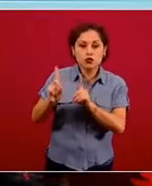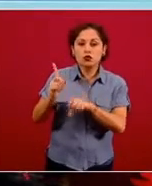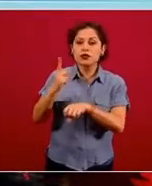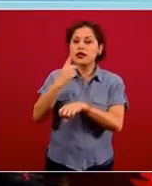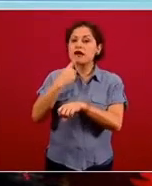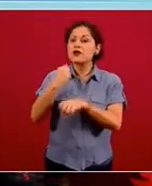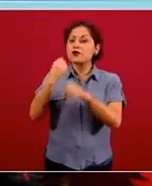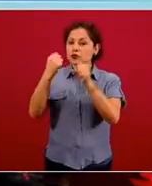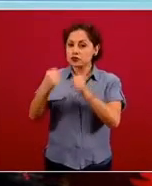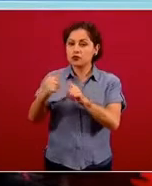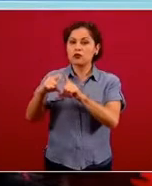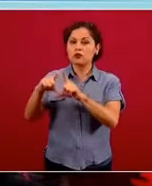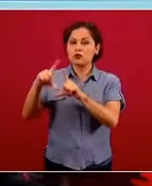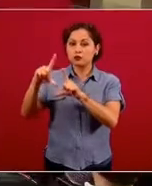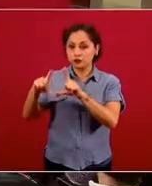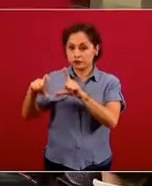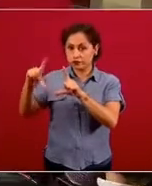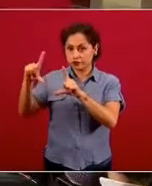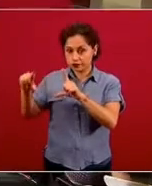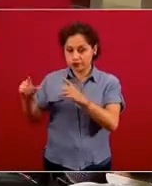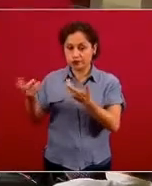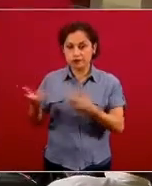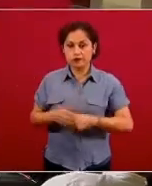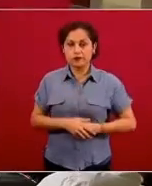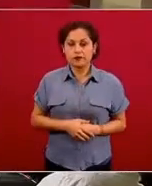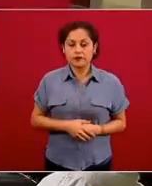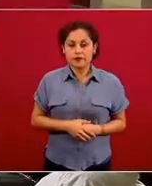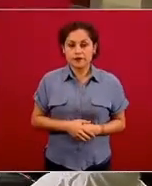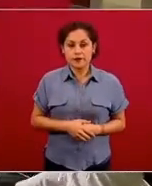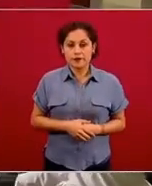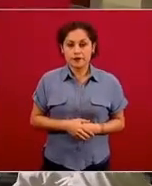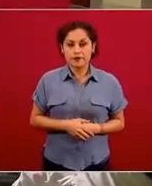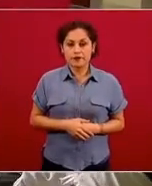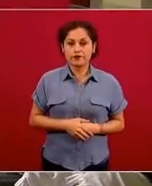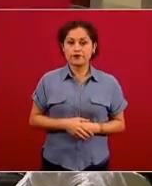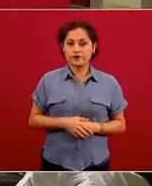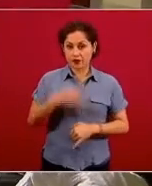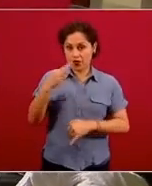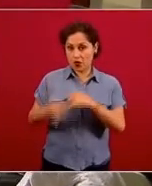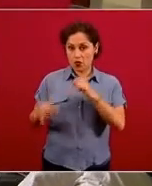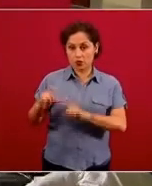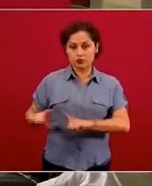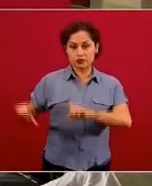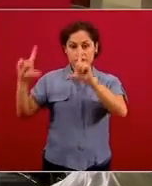be occupying the space of the yellow bars.